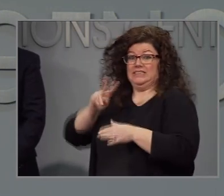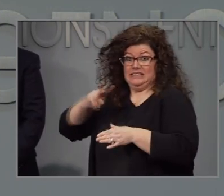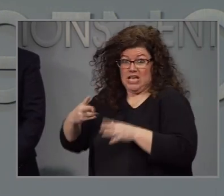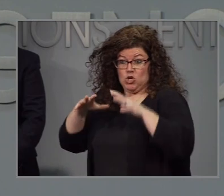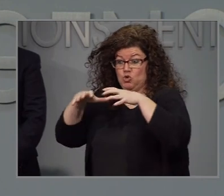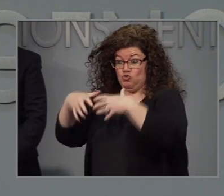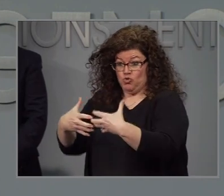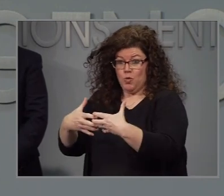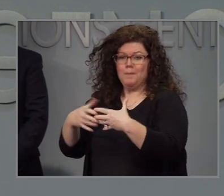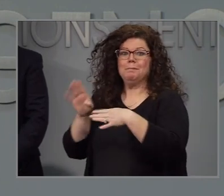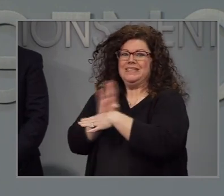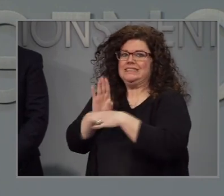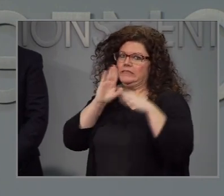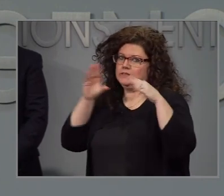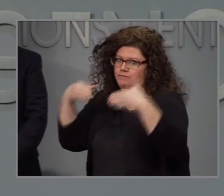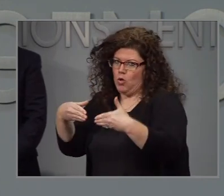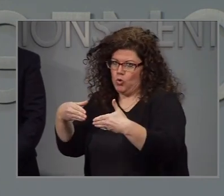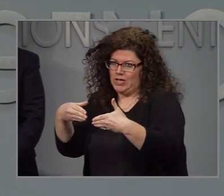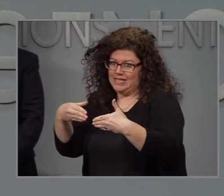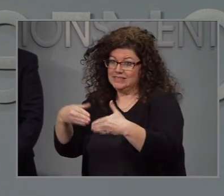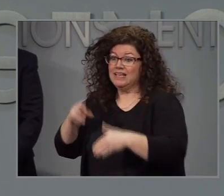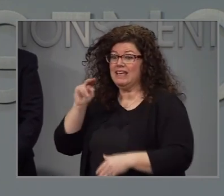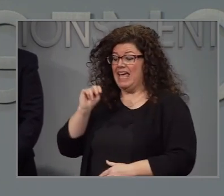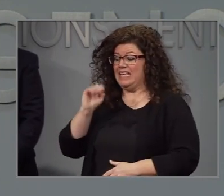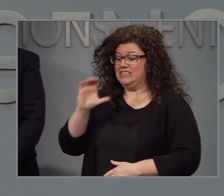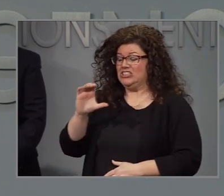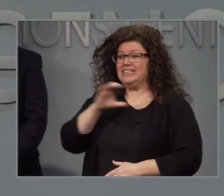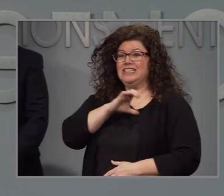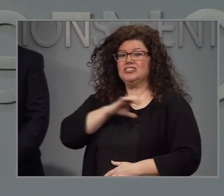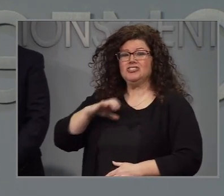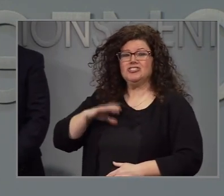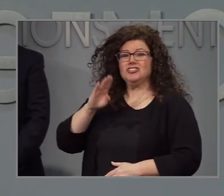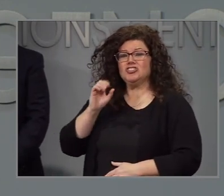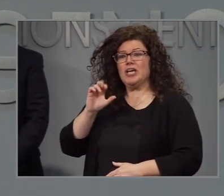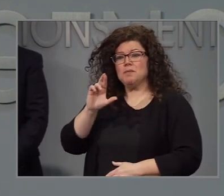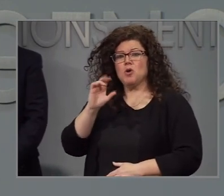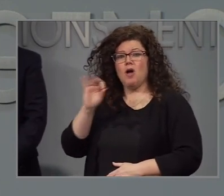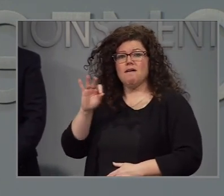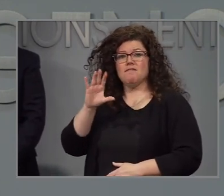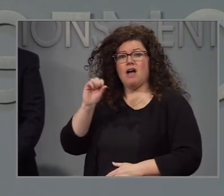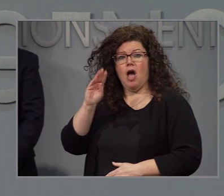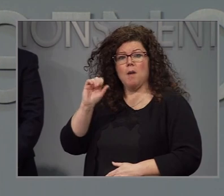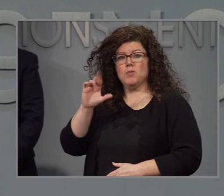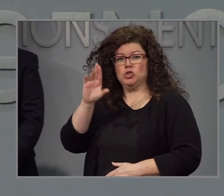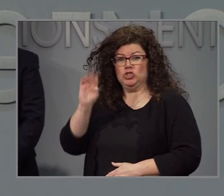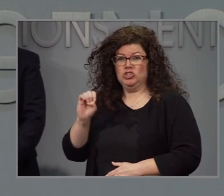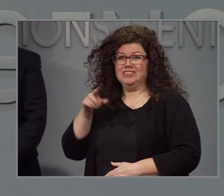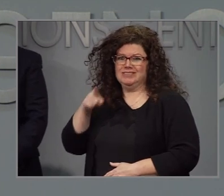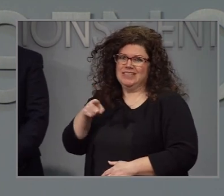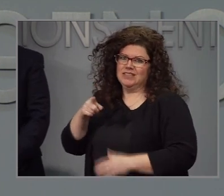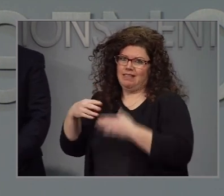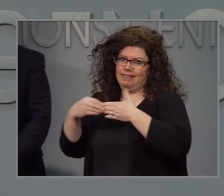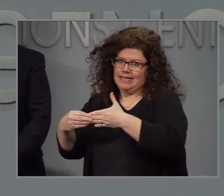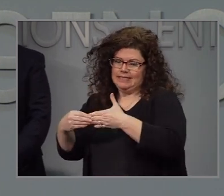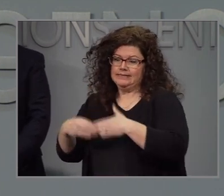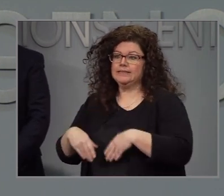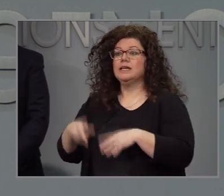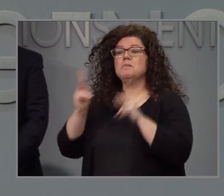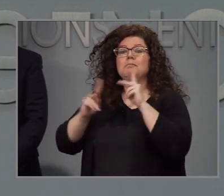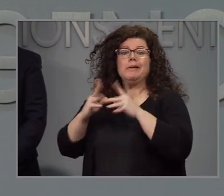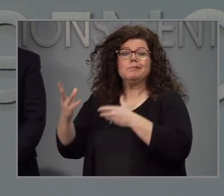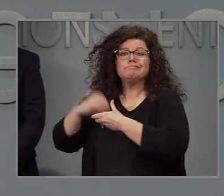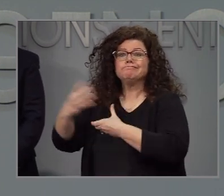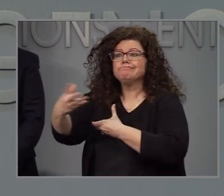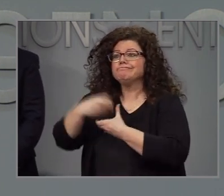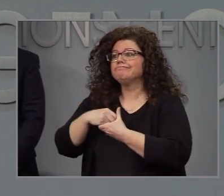and is chaired by Gary Salamito of the NC Chamber of Commerce and includes representatives such as the North Carolina